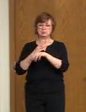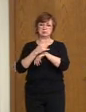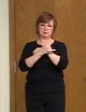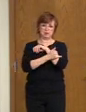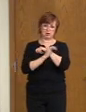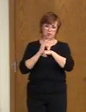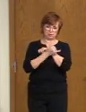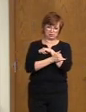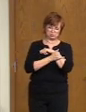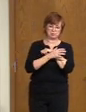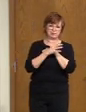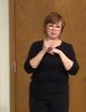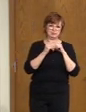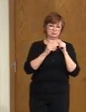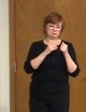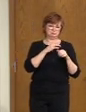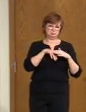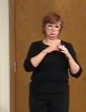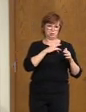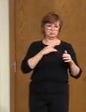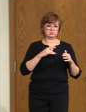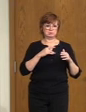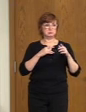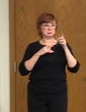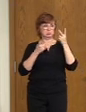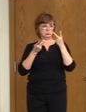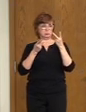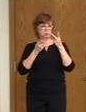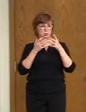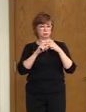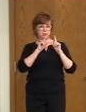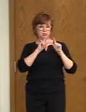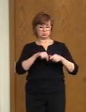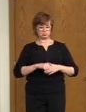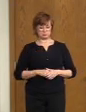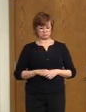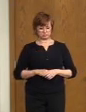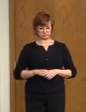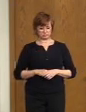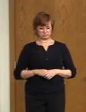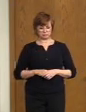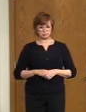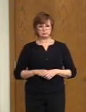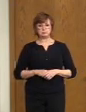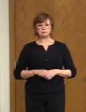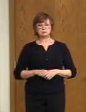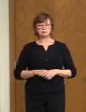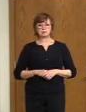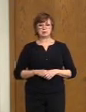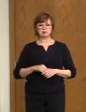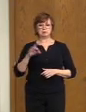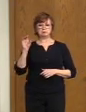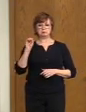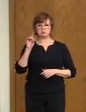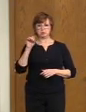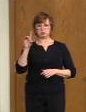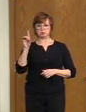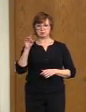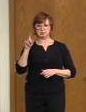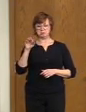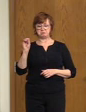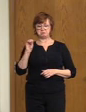But I'll maybe see if Dr. Diener and Mr. Will had any further comments. Nothing to add from my side,